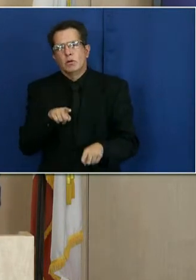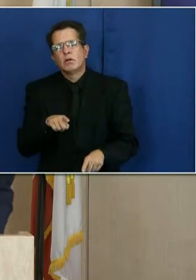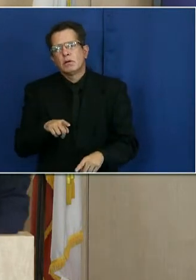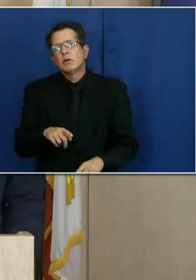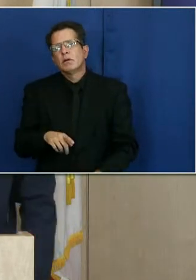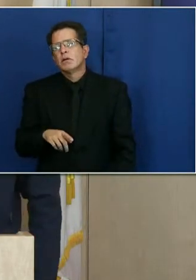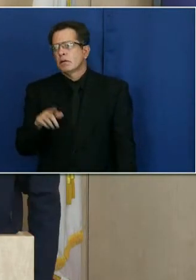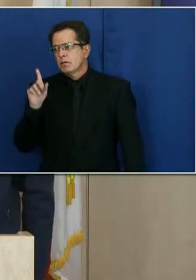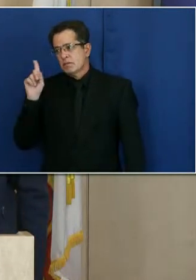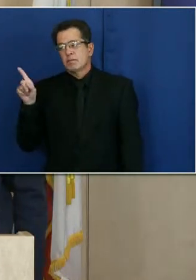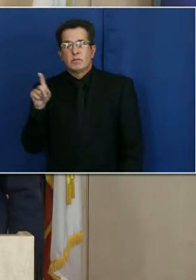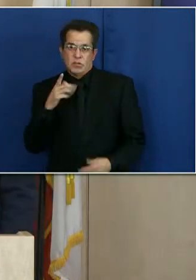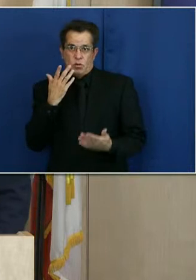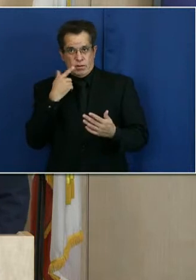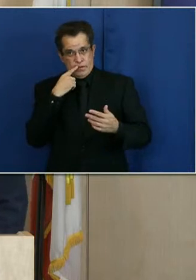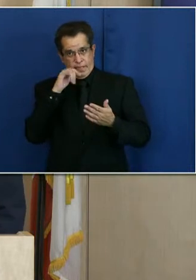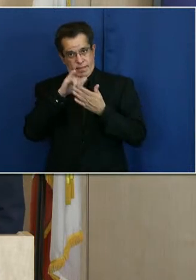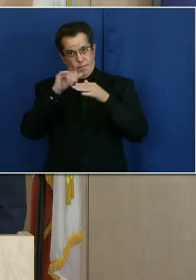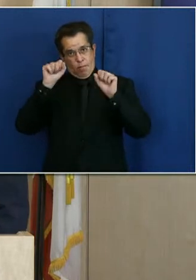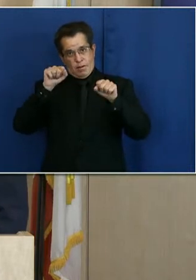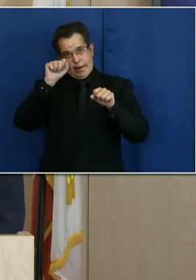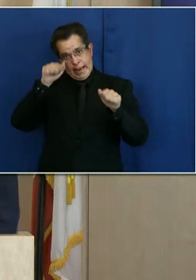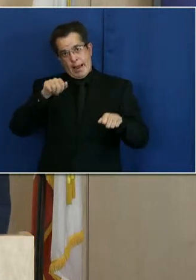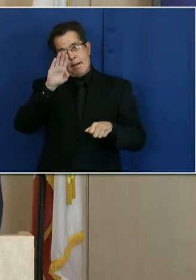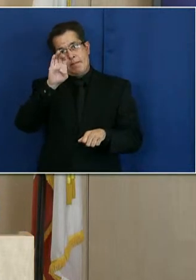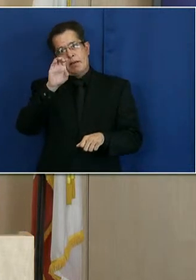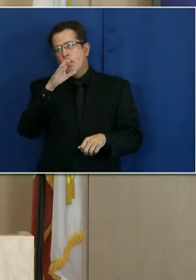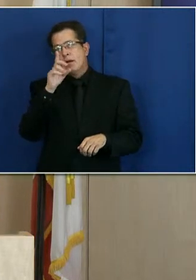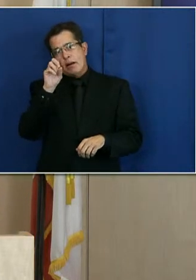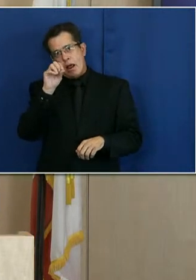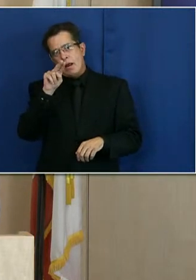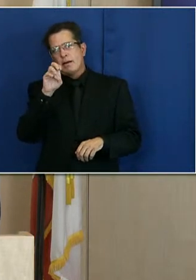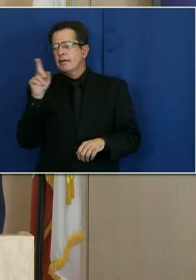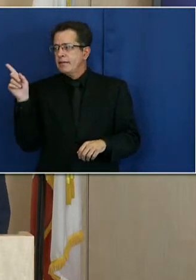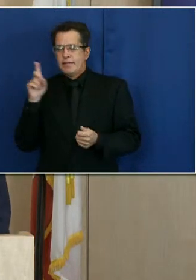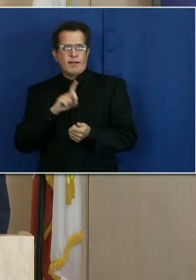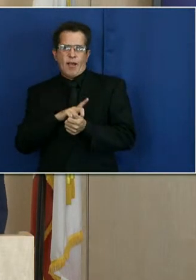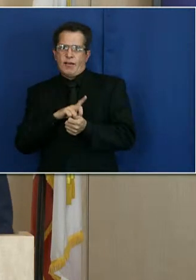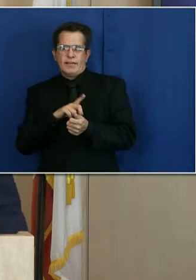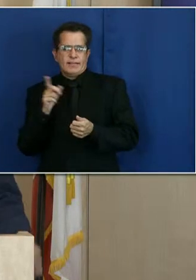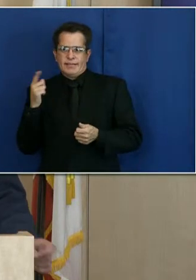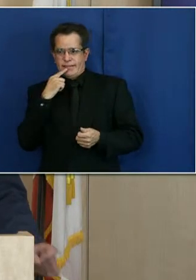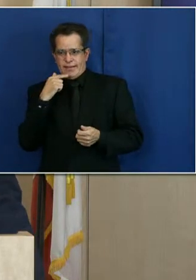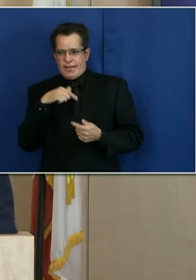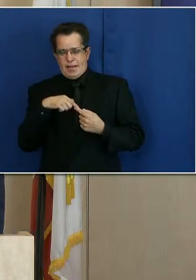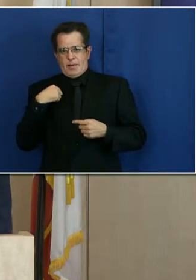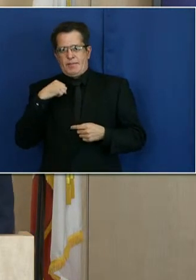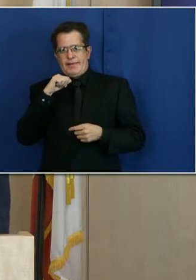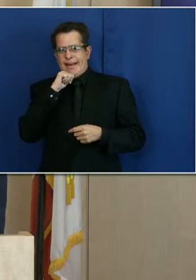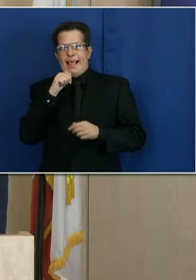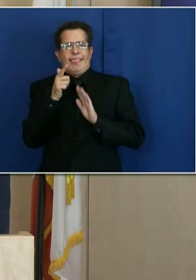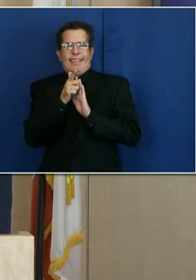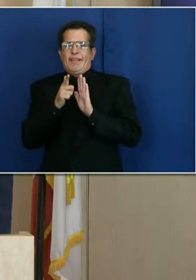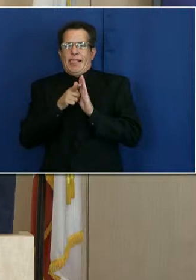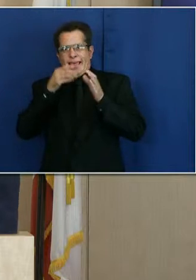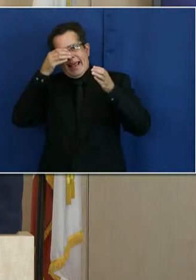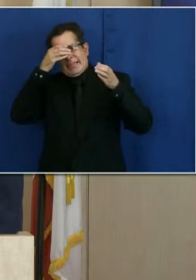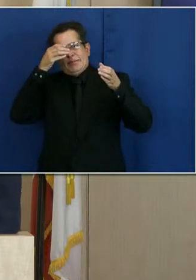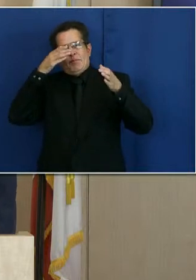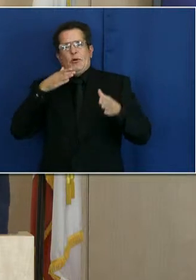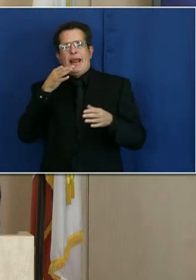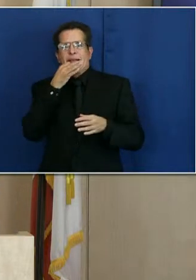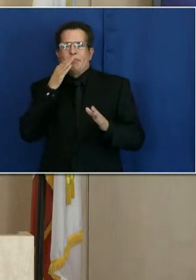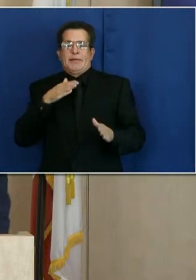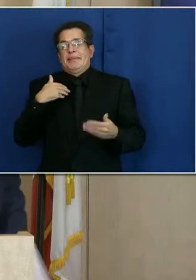So you're saying that could be done, or you're saying that we should talk to somebody else about it? I'm saying I'm not the legal expert on this. You're an attorney,